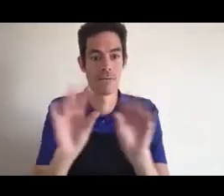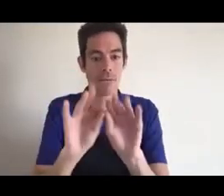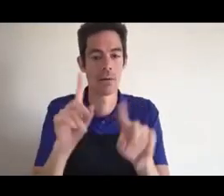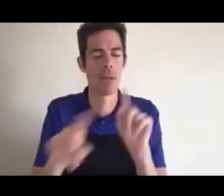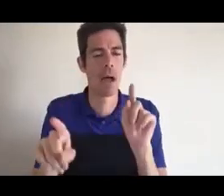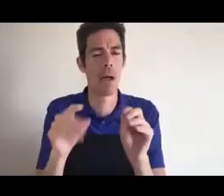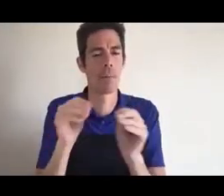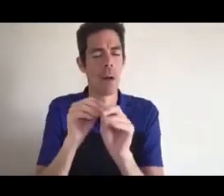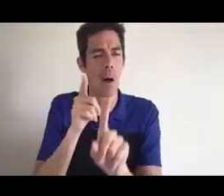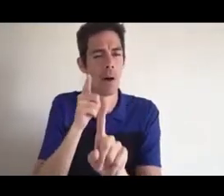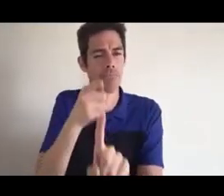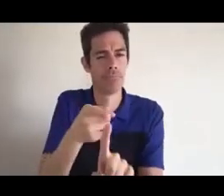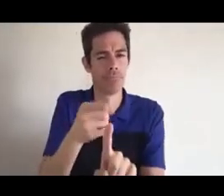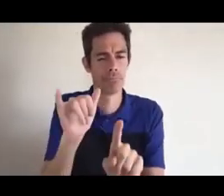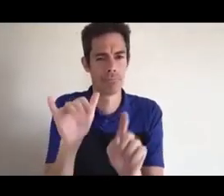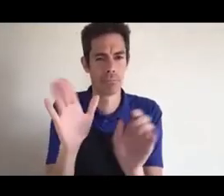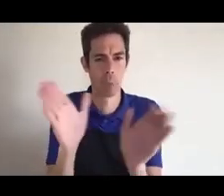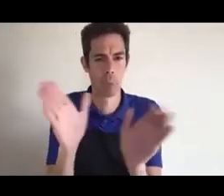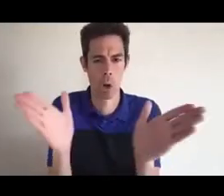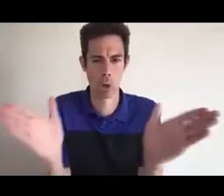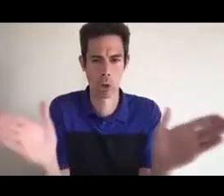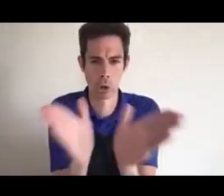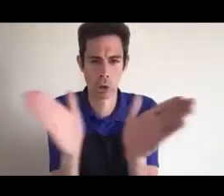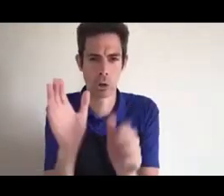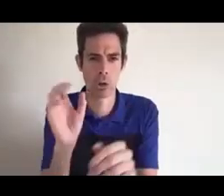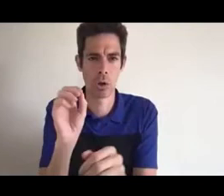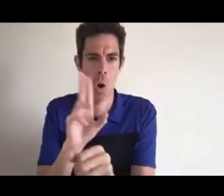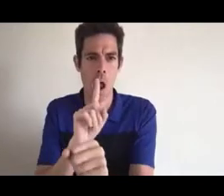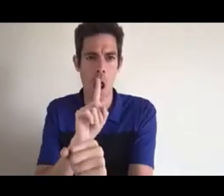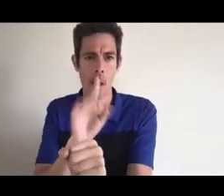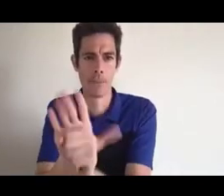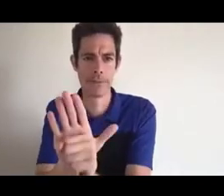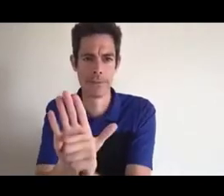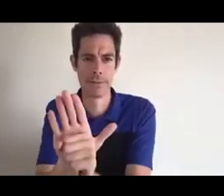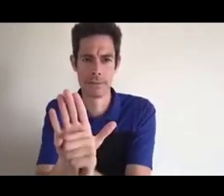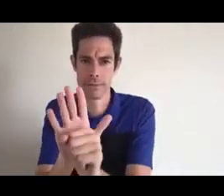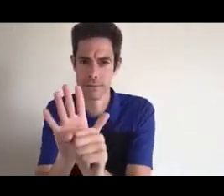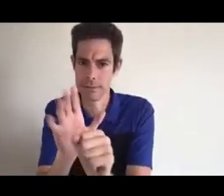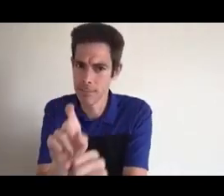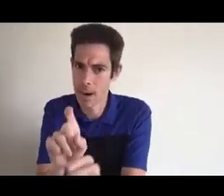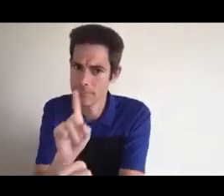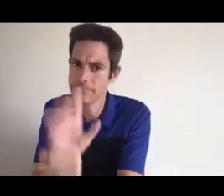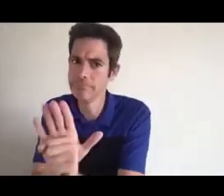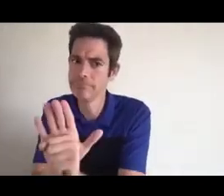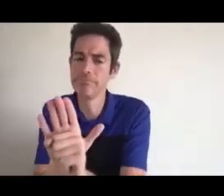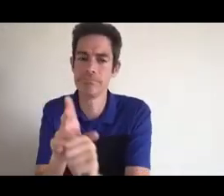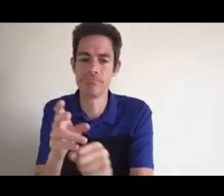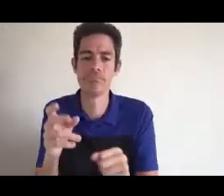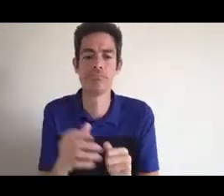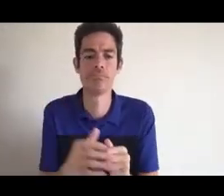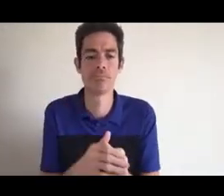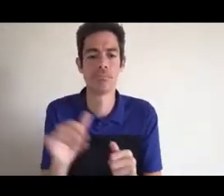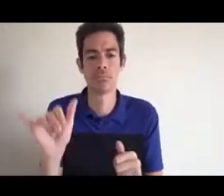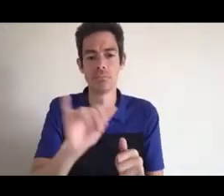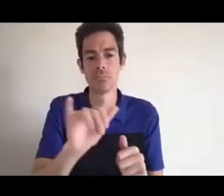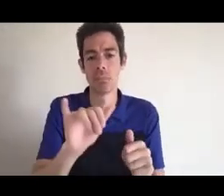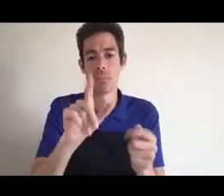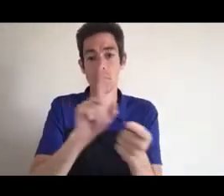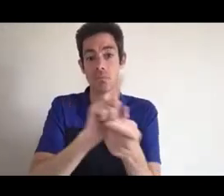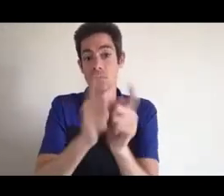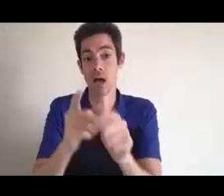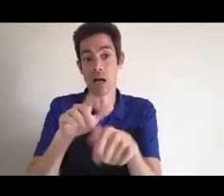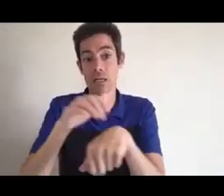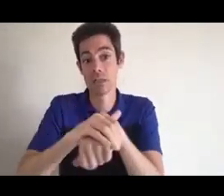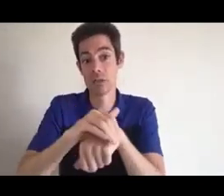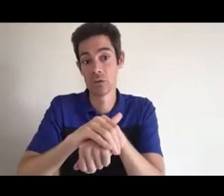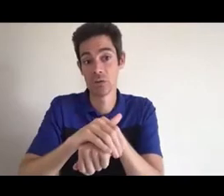important is another clarification with encouragement or obligation. So you